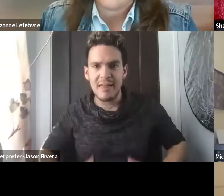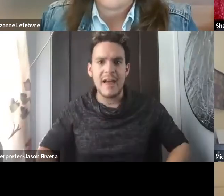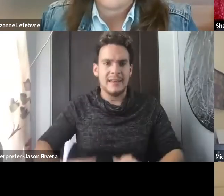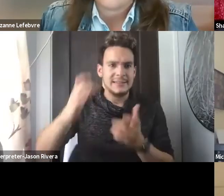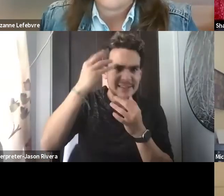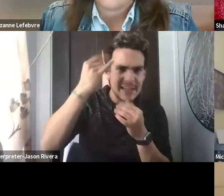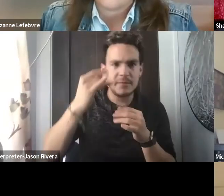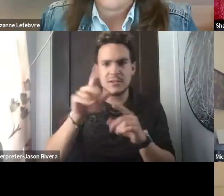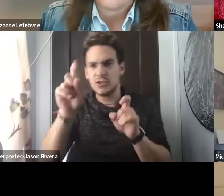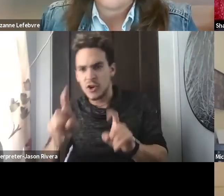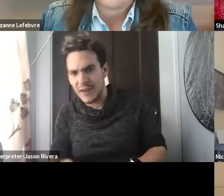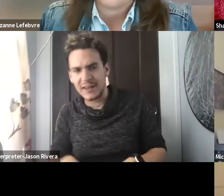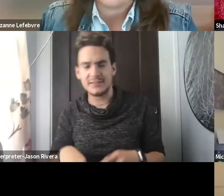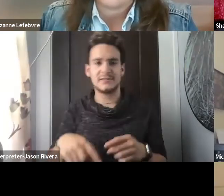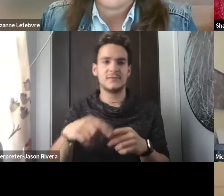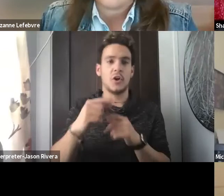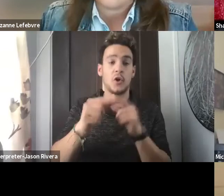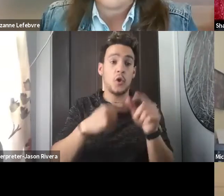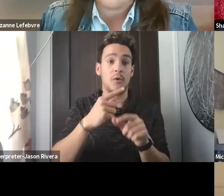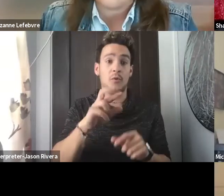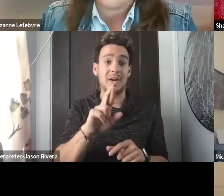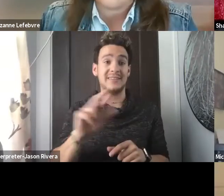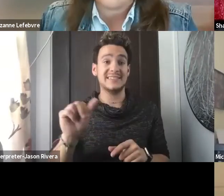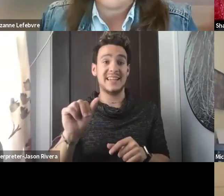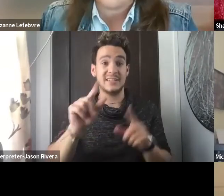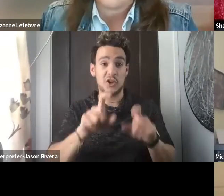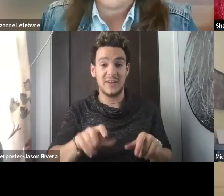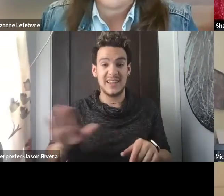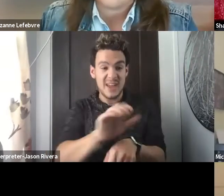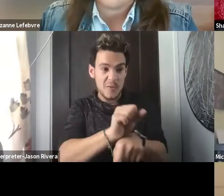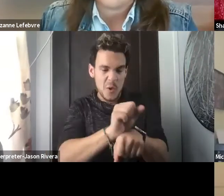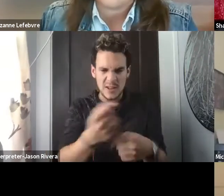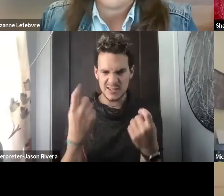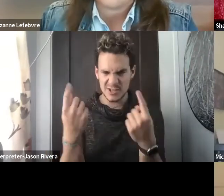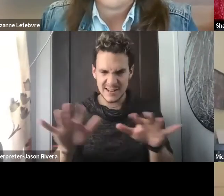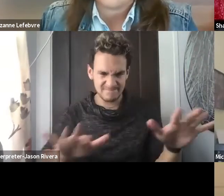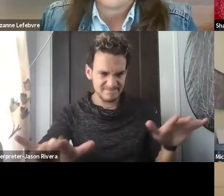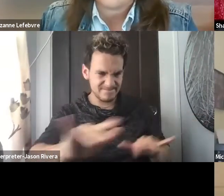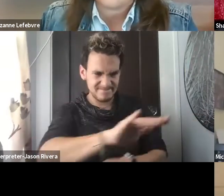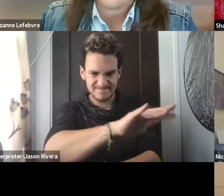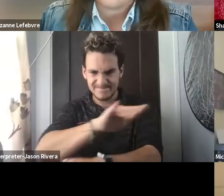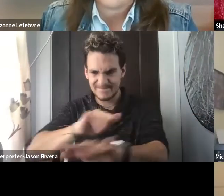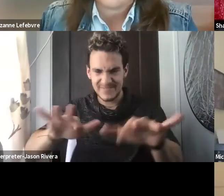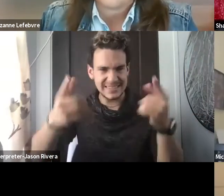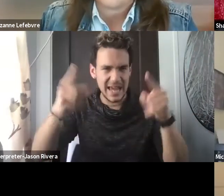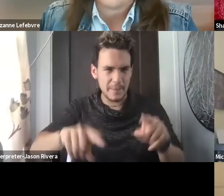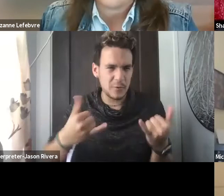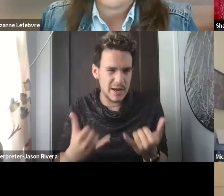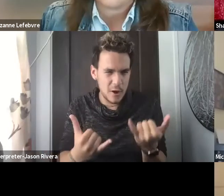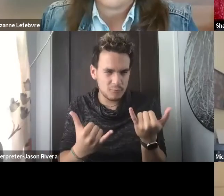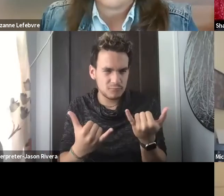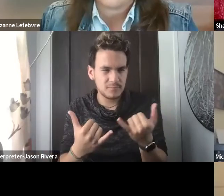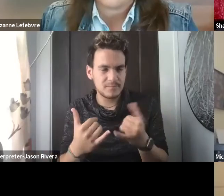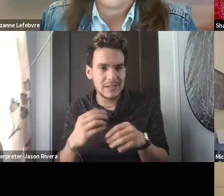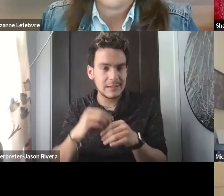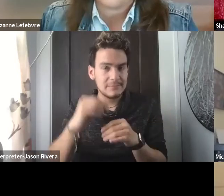with global real estate leaders and their employees, trying to understand where things are going at this point in time. And it's